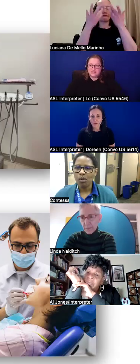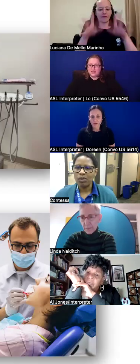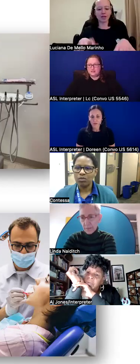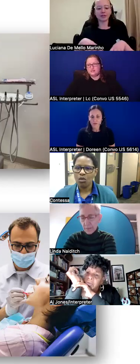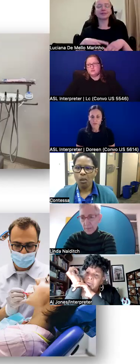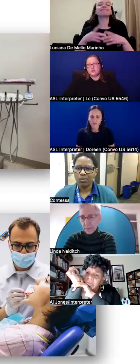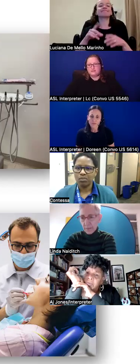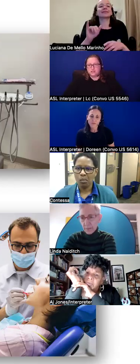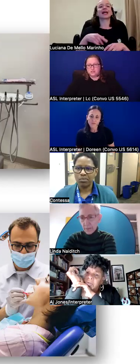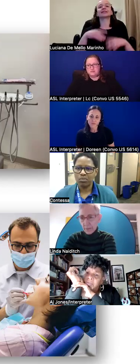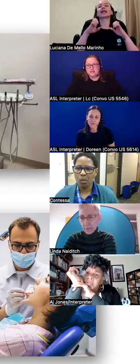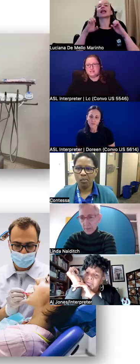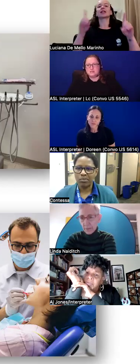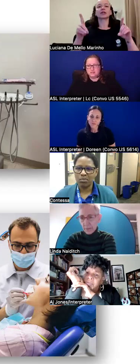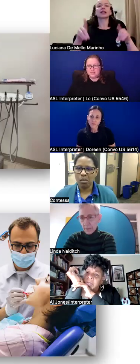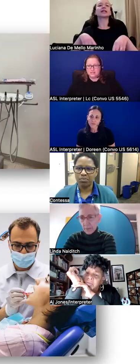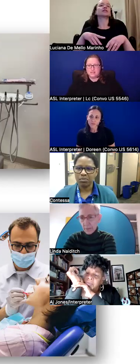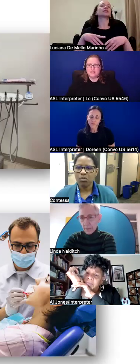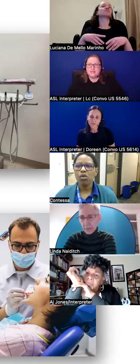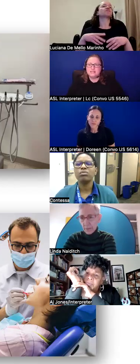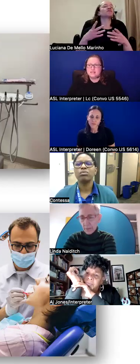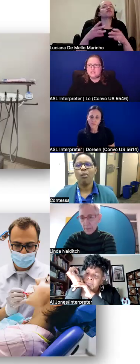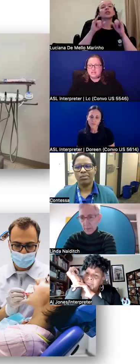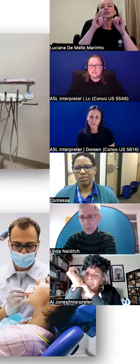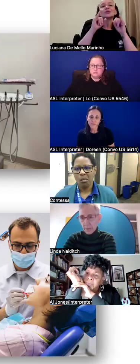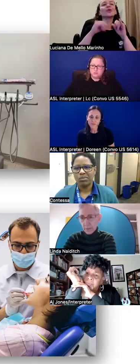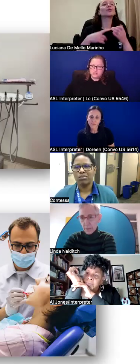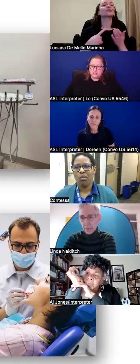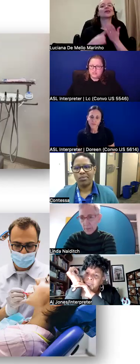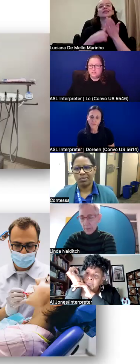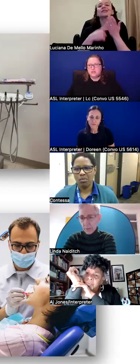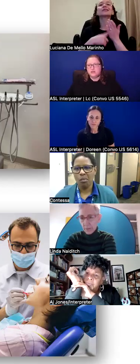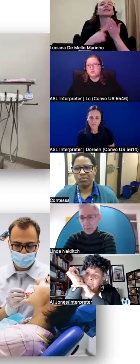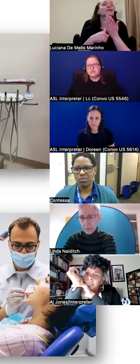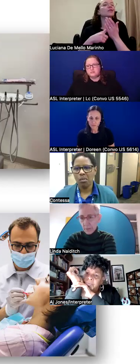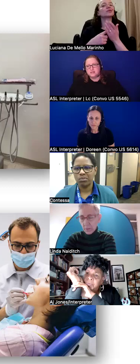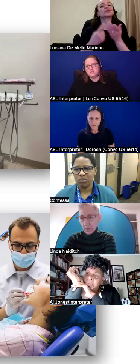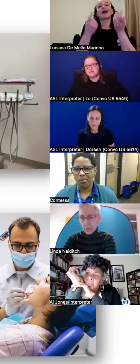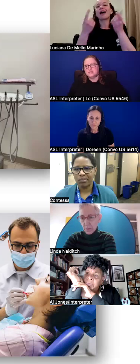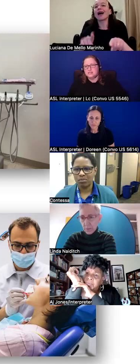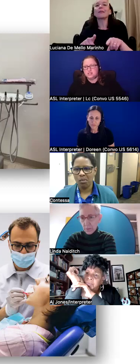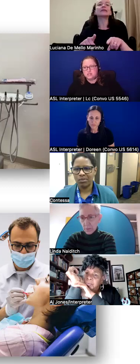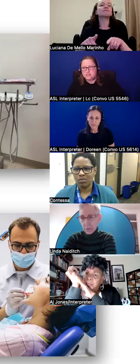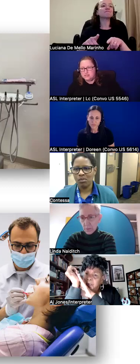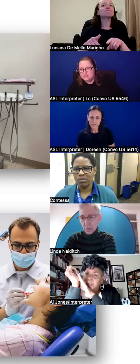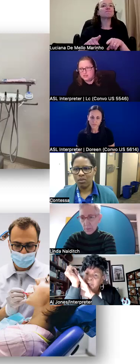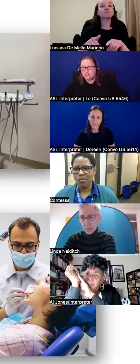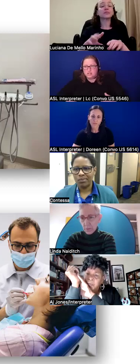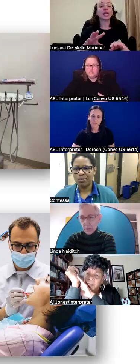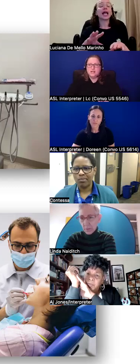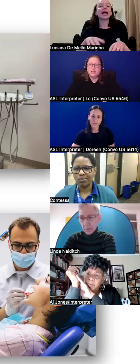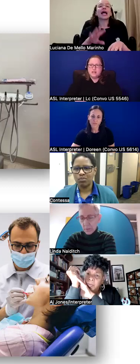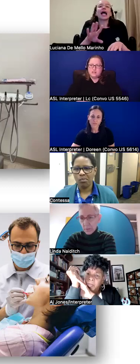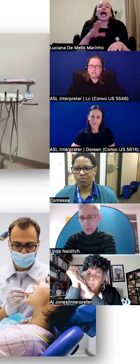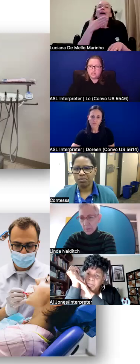After that, after treatment has completed, then it's the education portion. Sometimes it's just